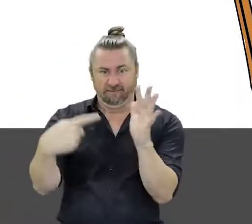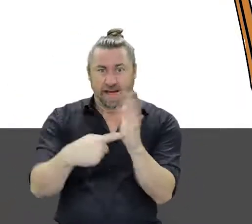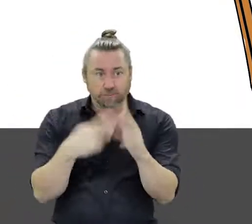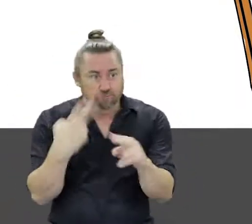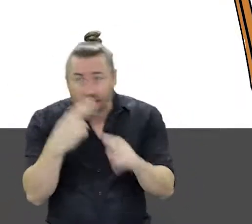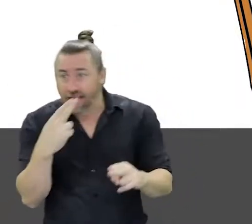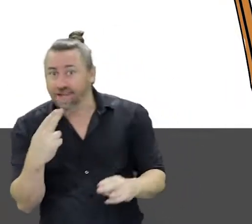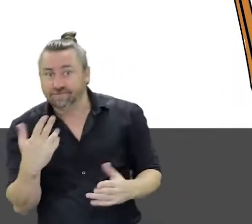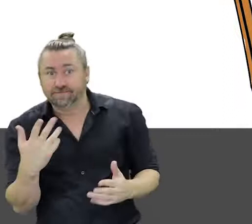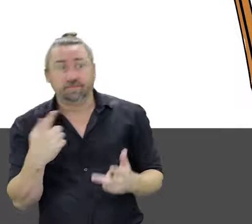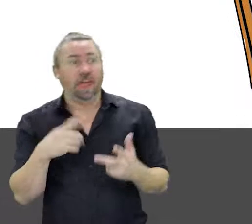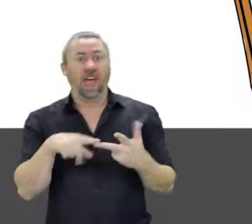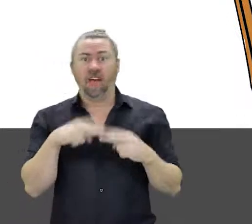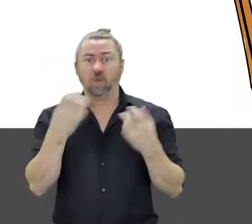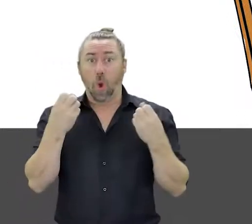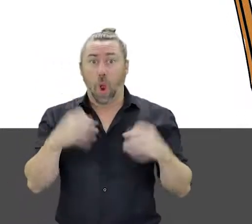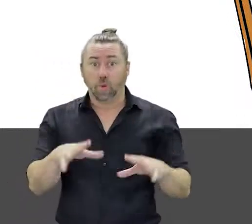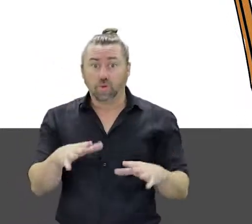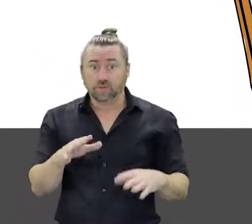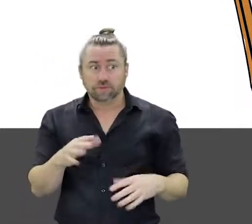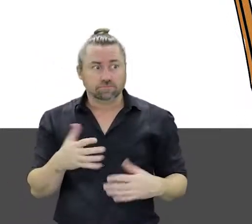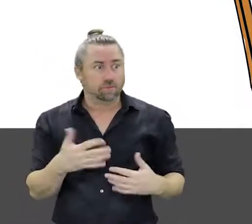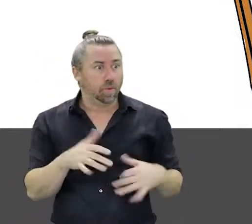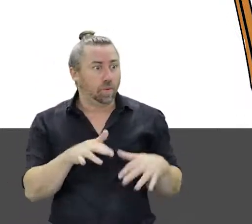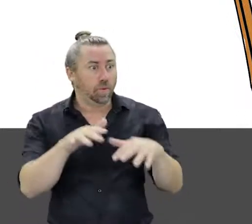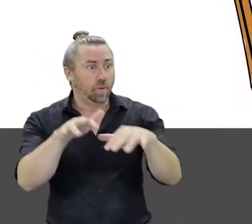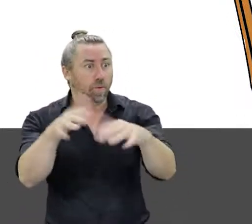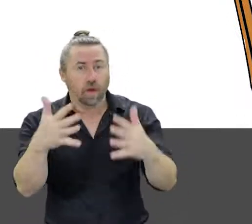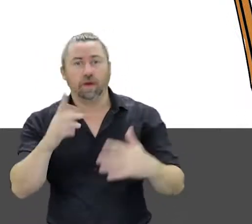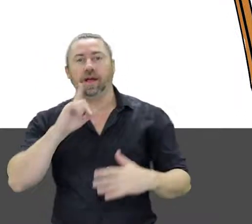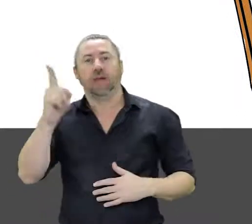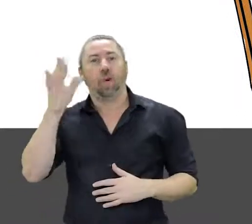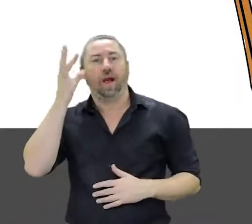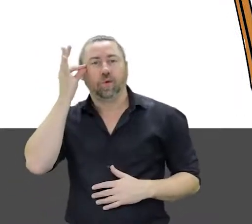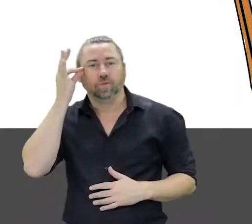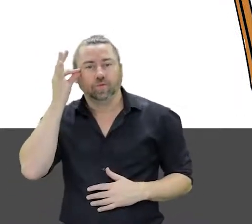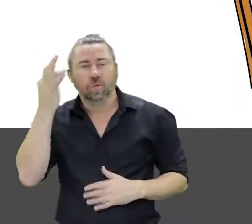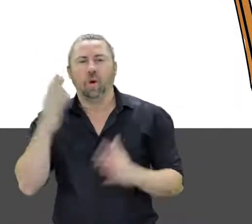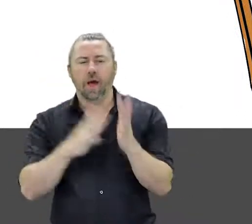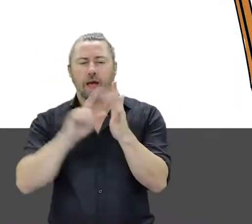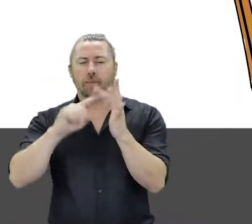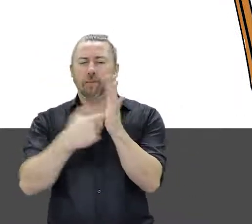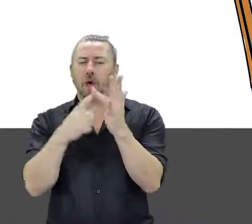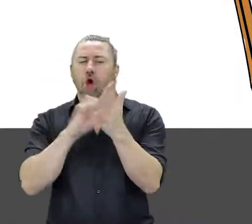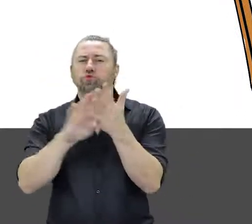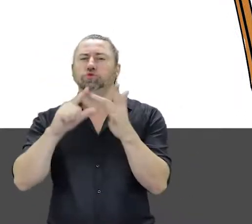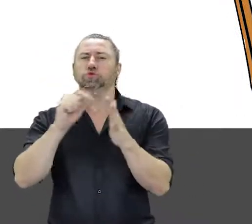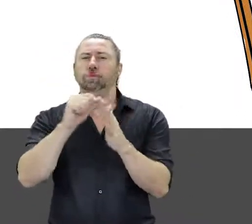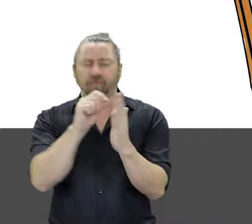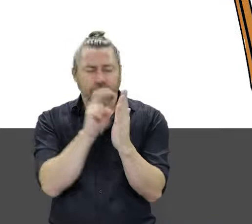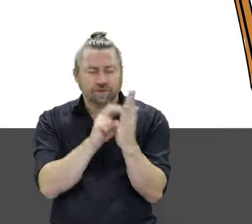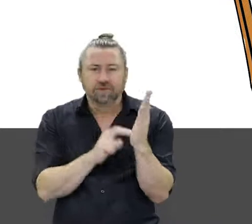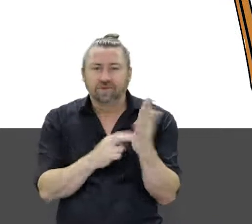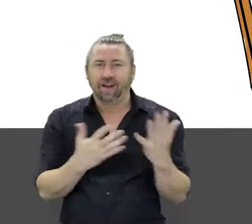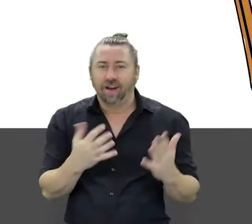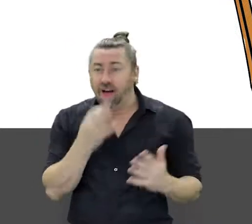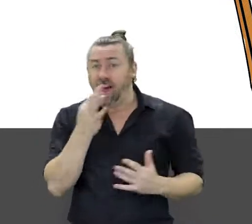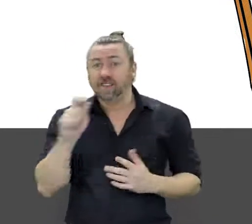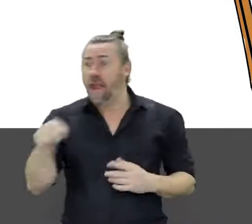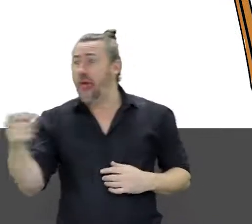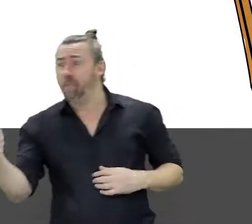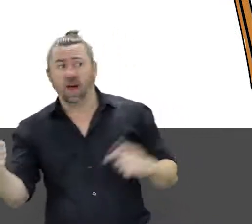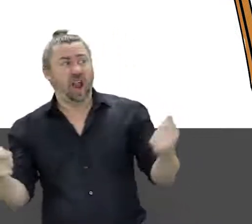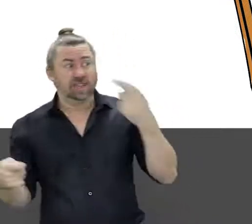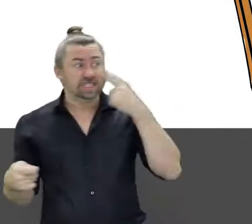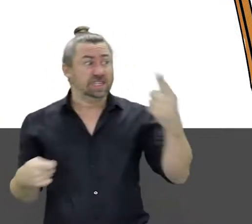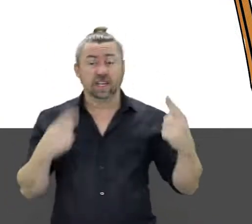lost, notify council, microchip registry, neighbours, and nearby animal shelters. You can also check social